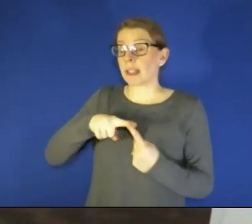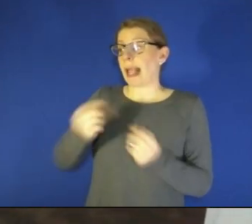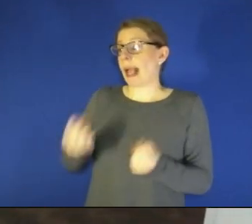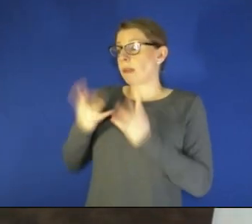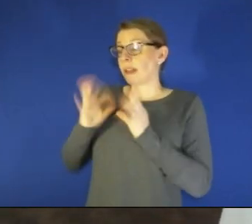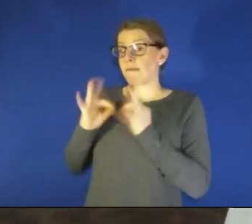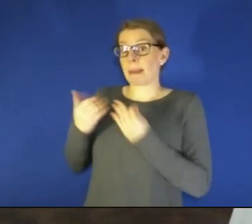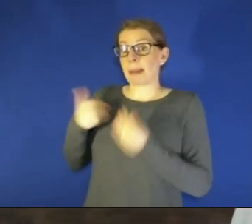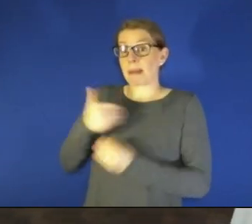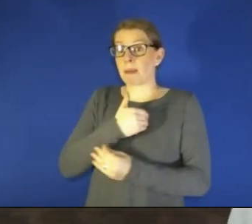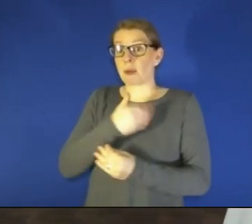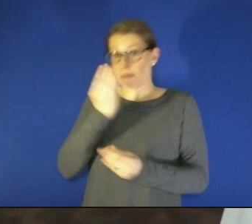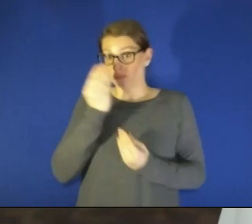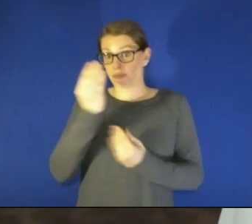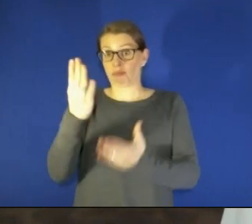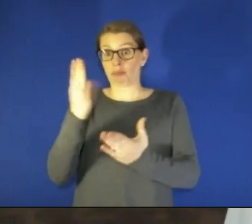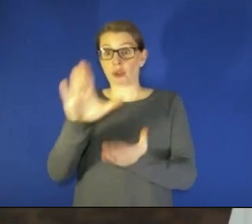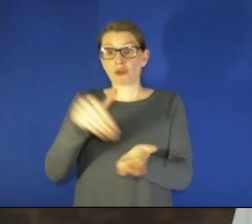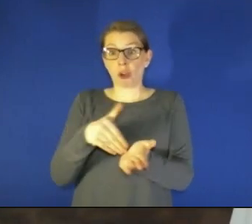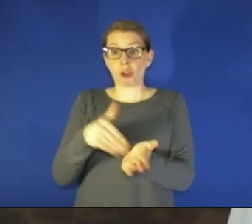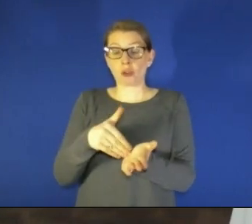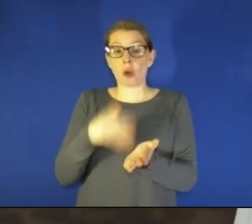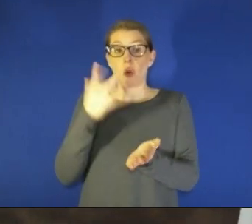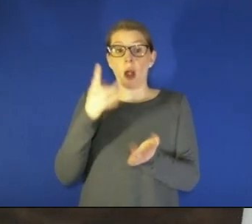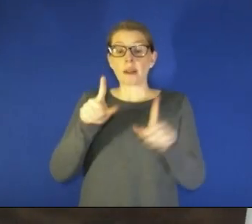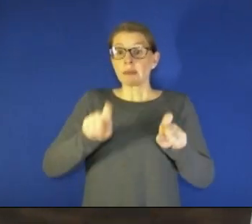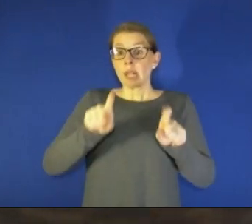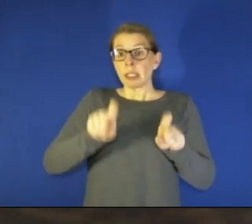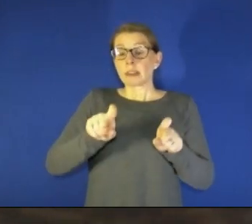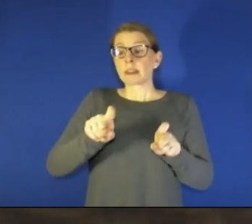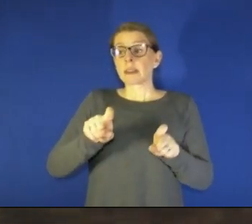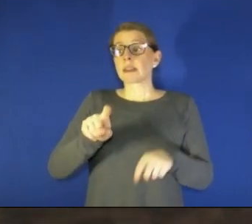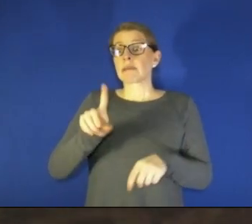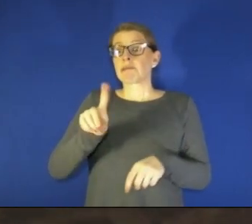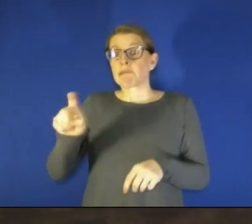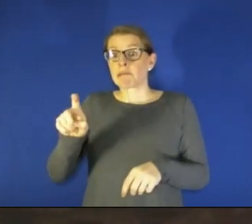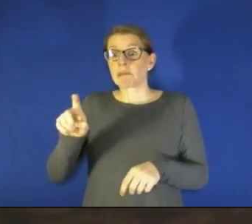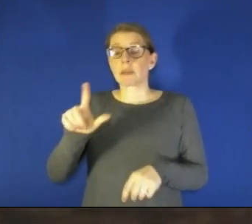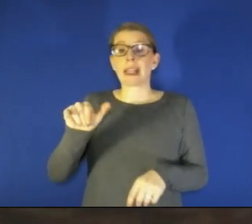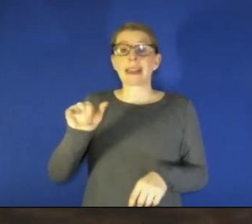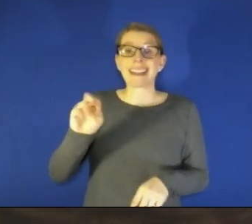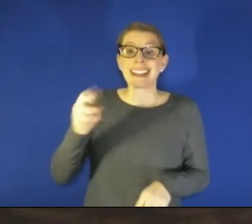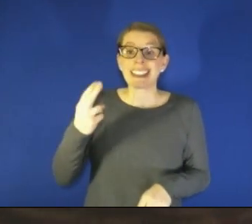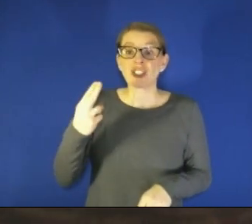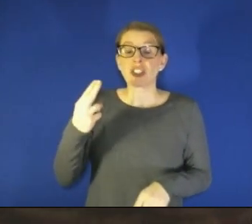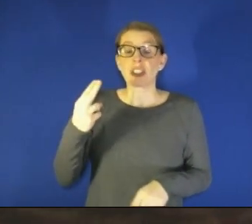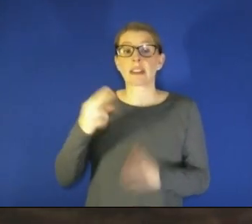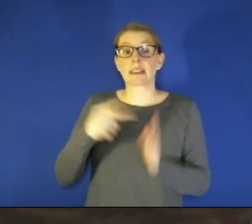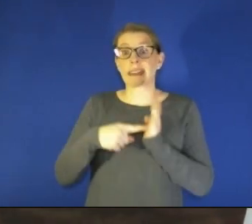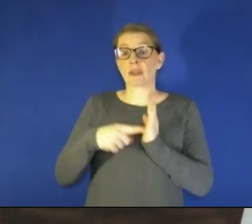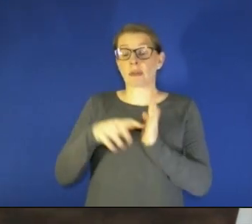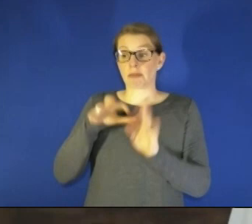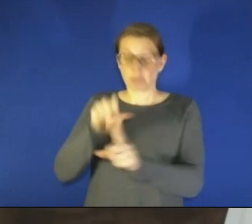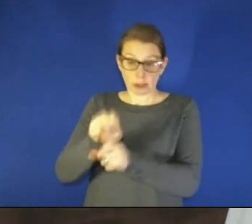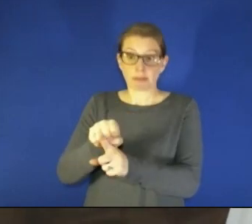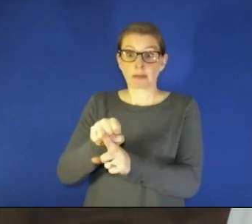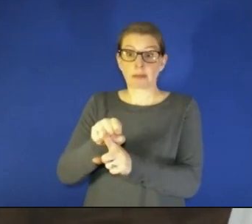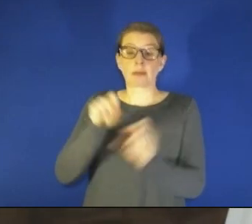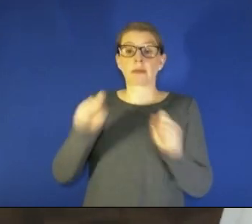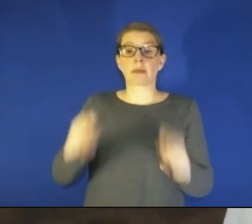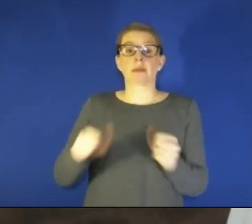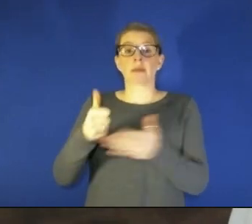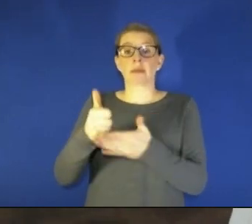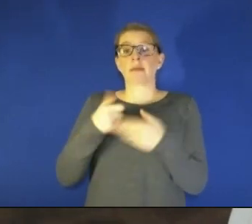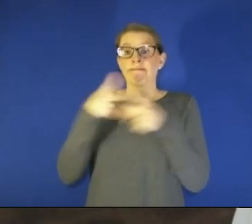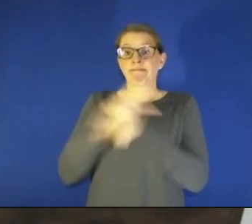so we can do genetic testing to diagnose syndromes such as Lynch syndrome, which can really help us figure out your colon cancer